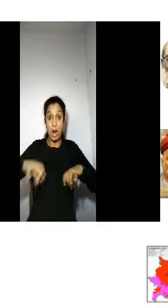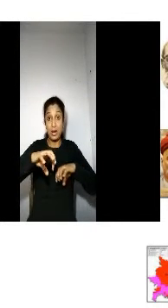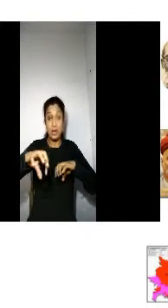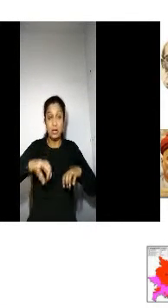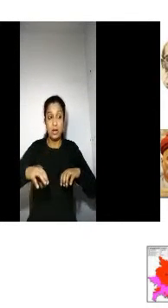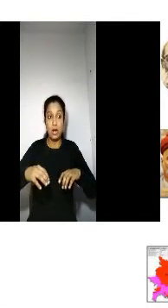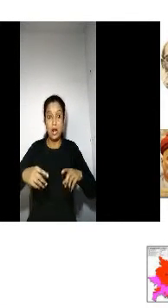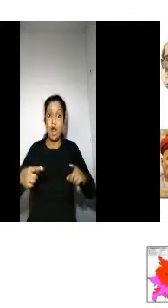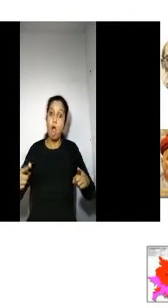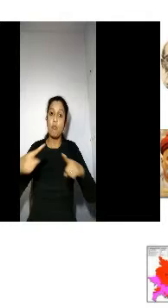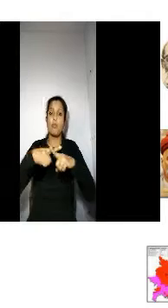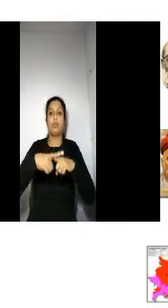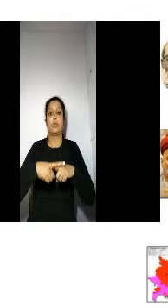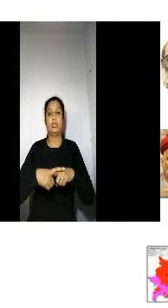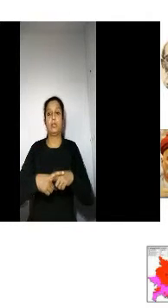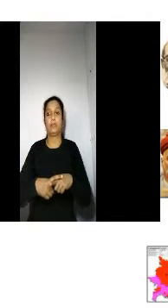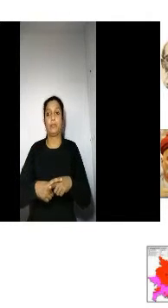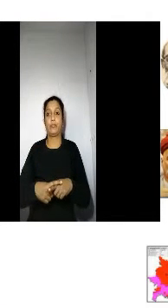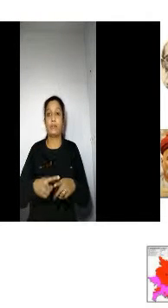declared